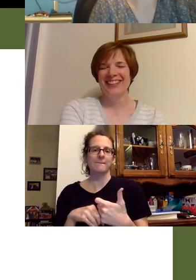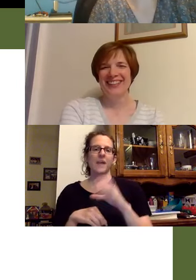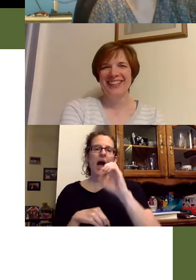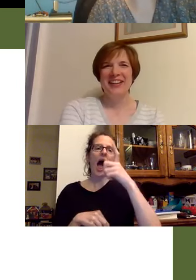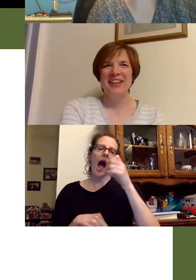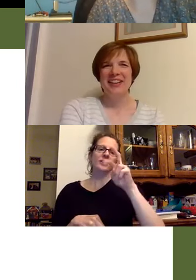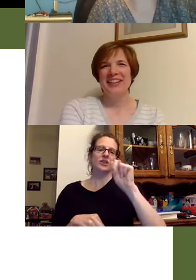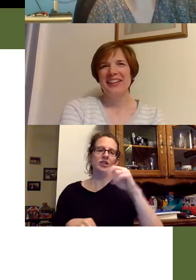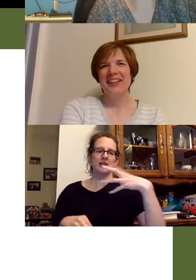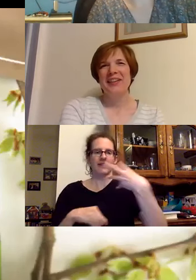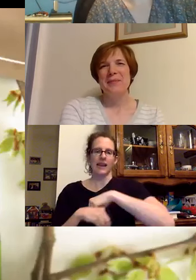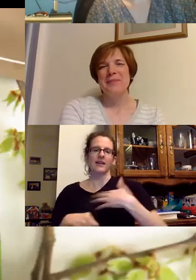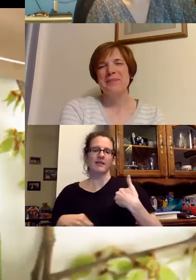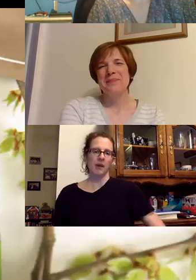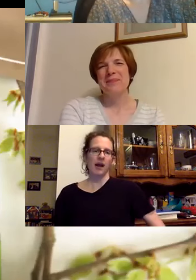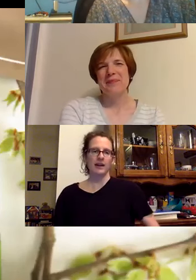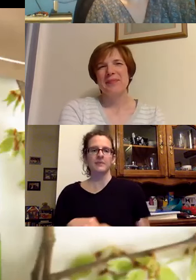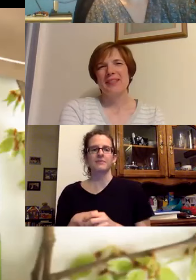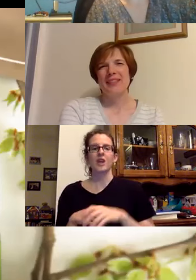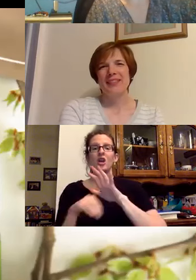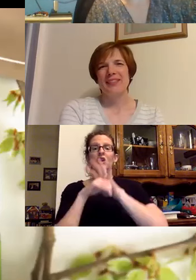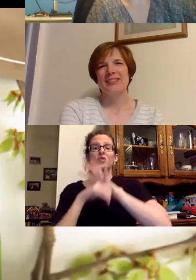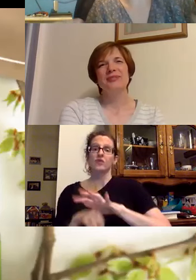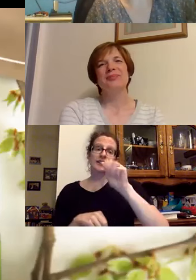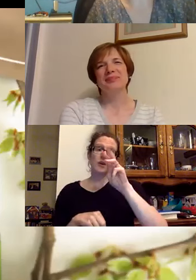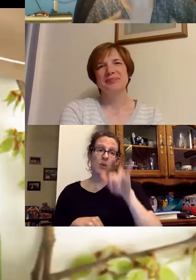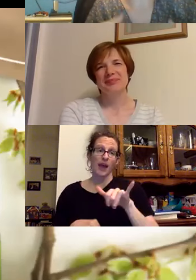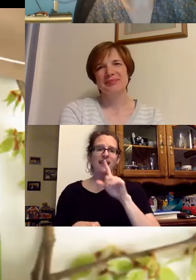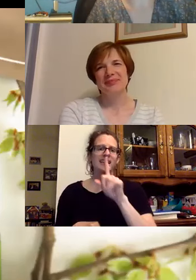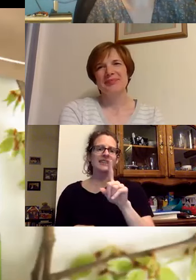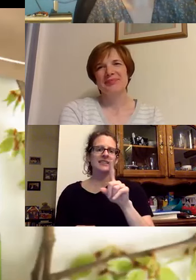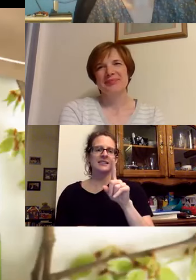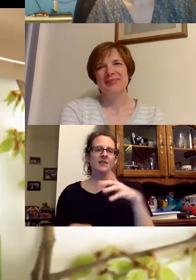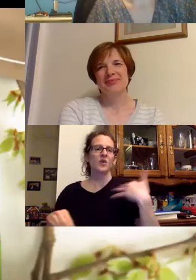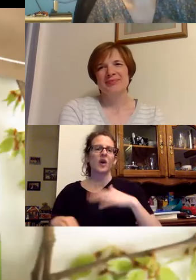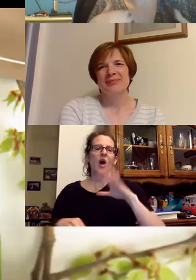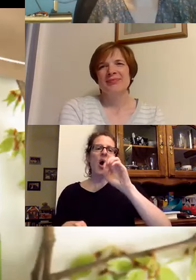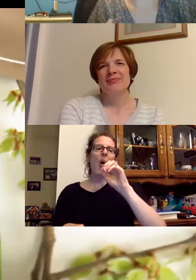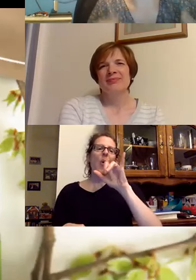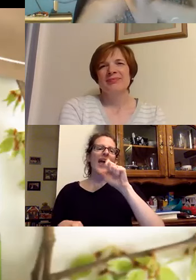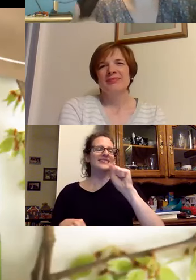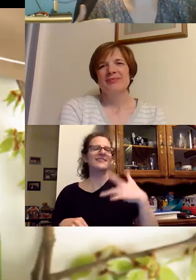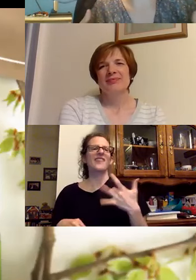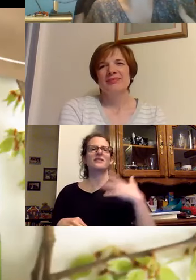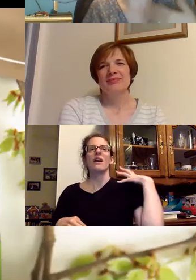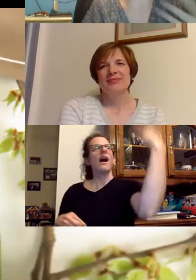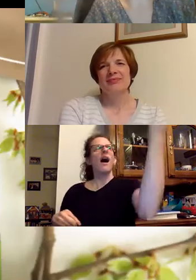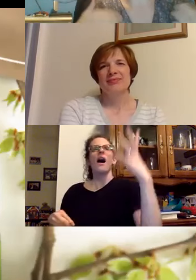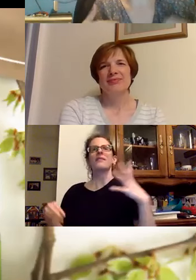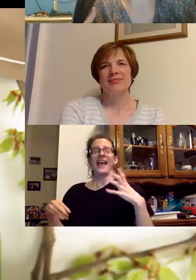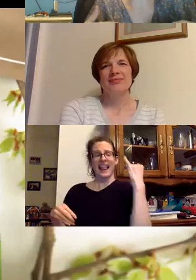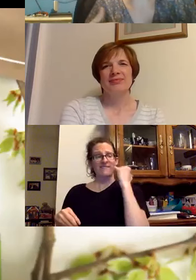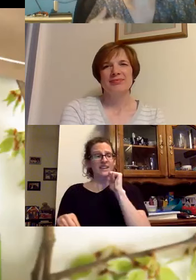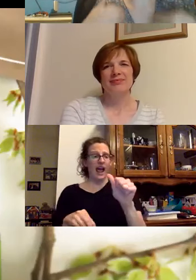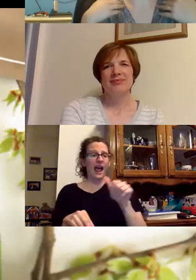All right, Stress Away. Stress Away is my oasis in a bottle. If I can't get to a beach, I'm going to